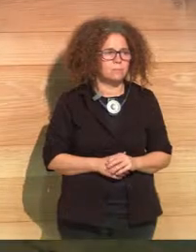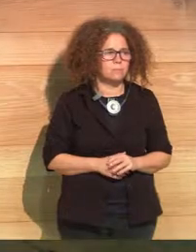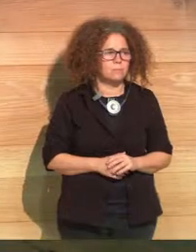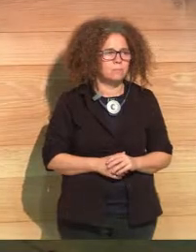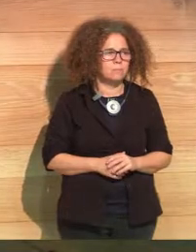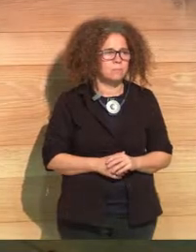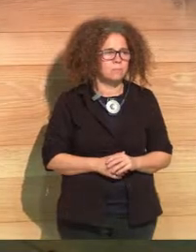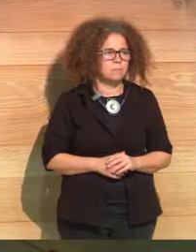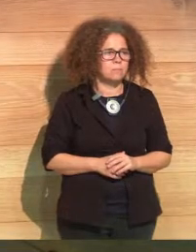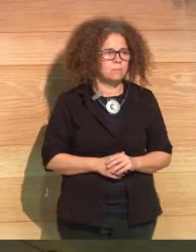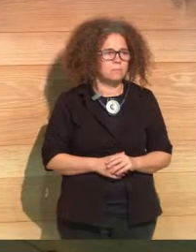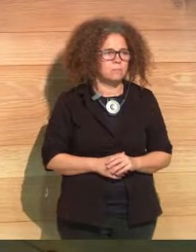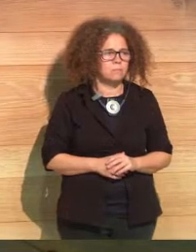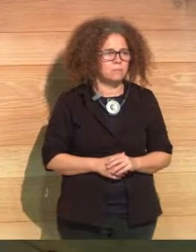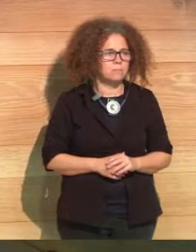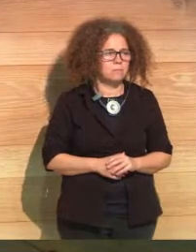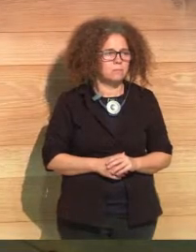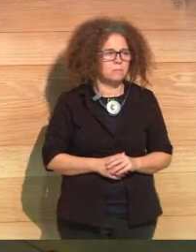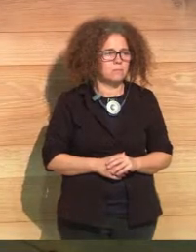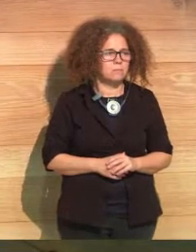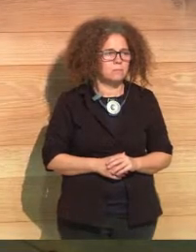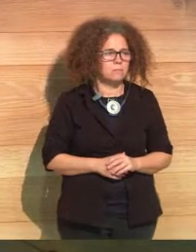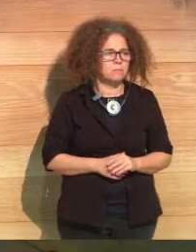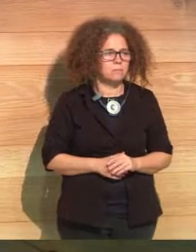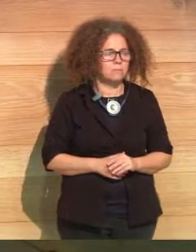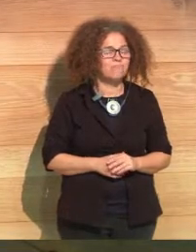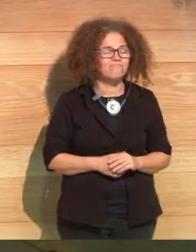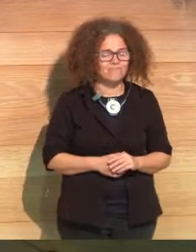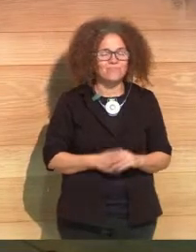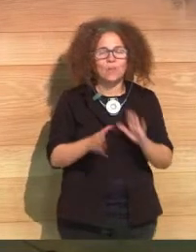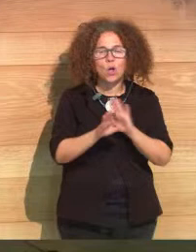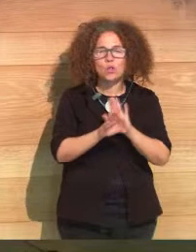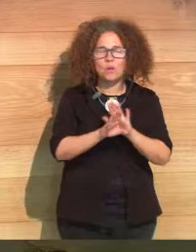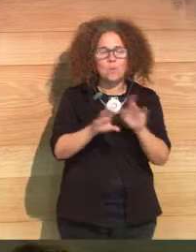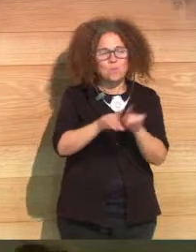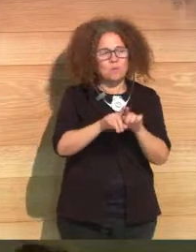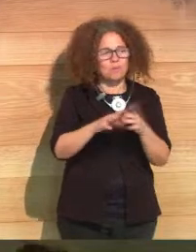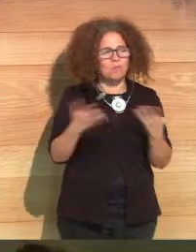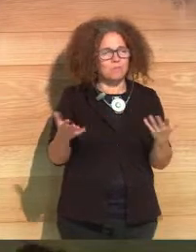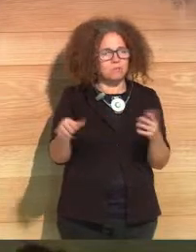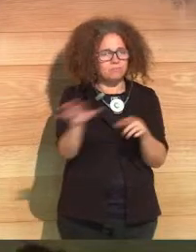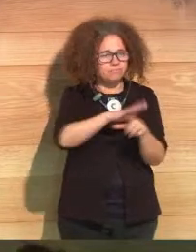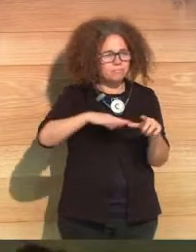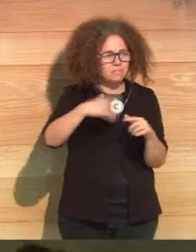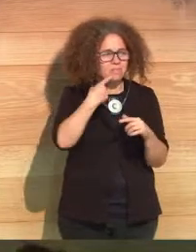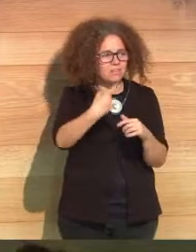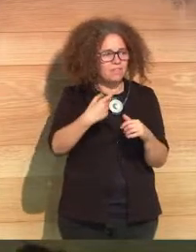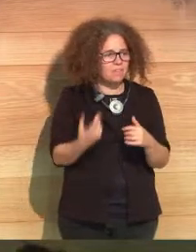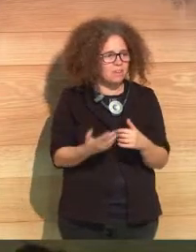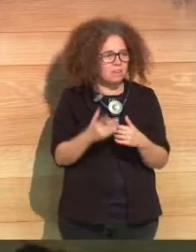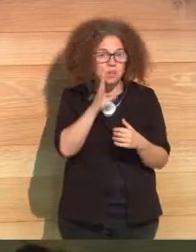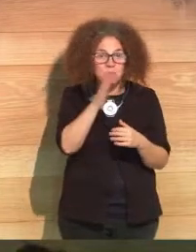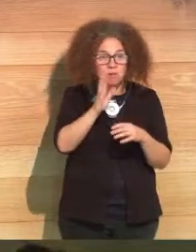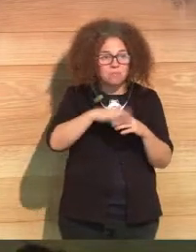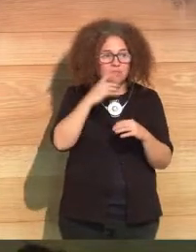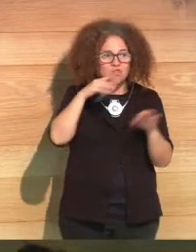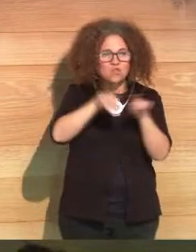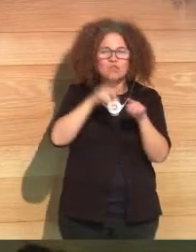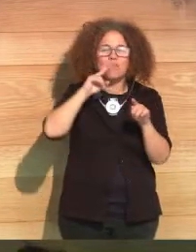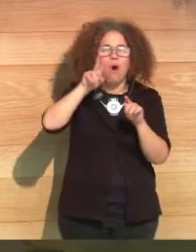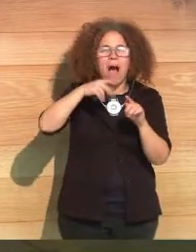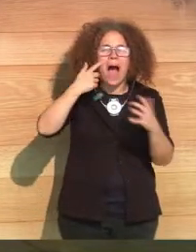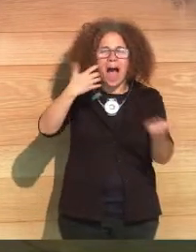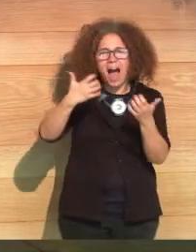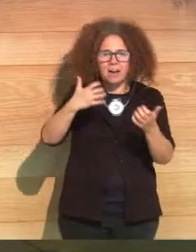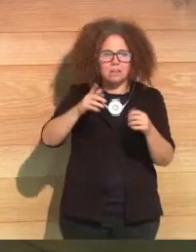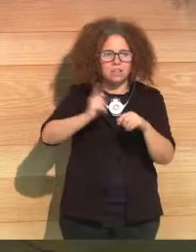So it's still very difficult for us to consider this room an installation. For us, it's not really an artwork on its own. Sort of epilogue, right?